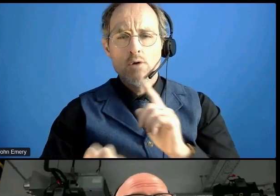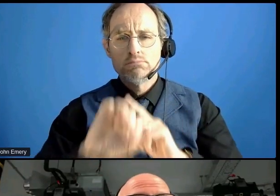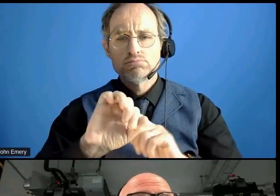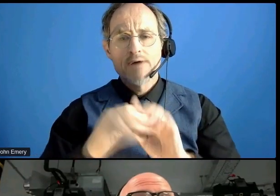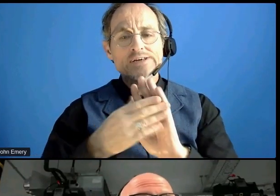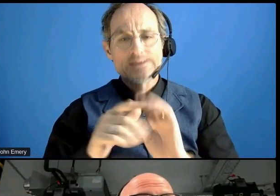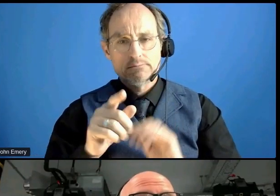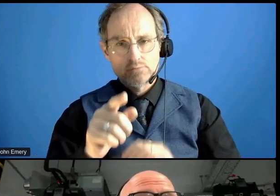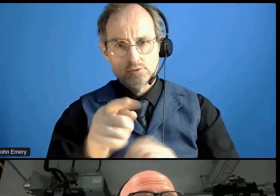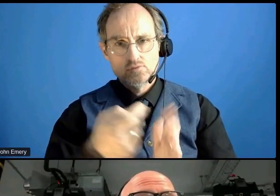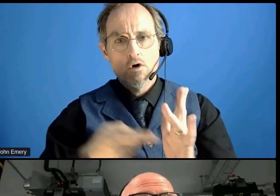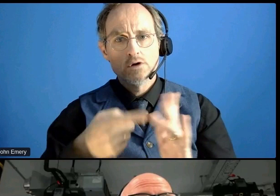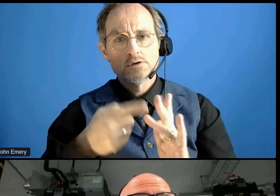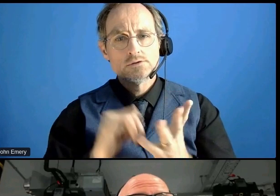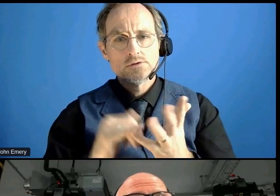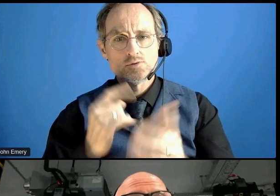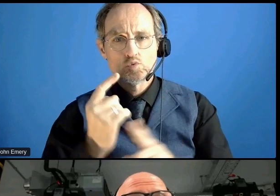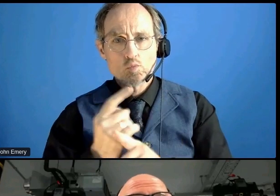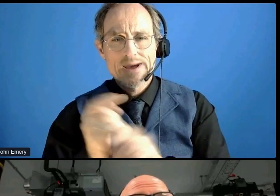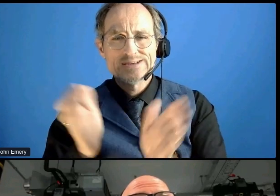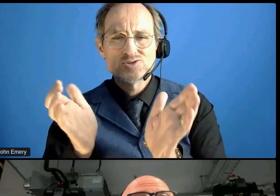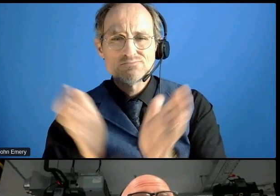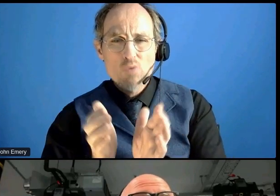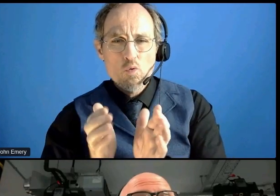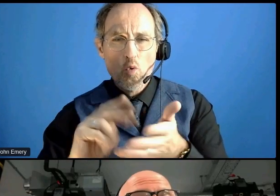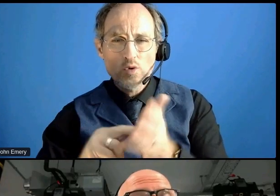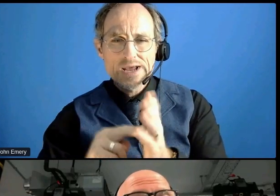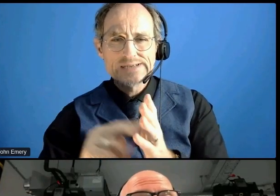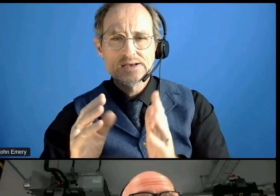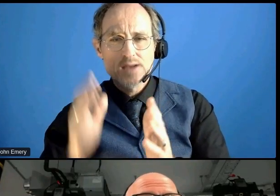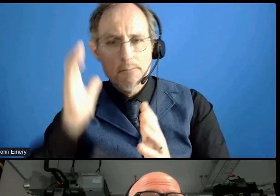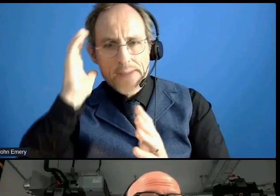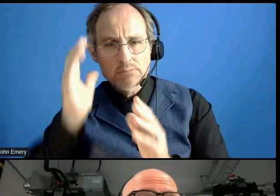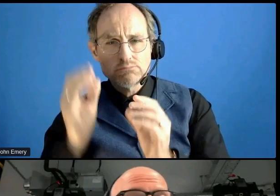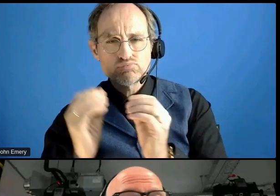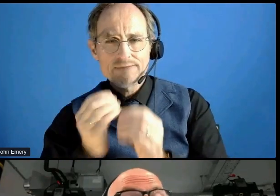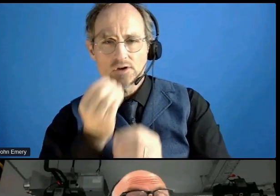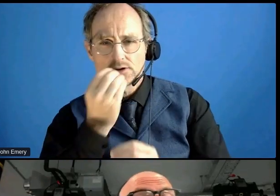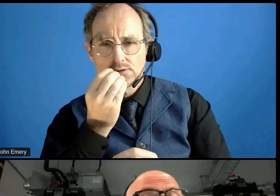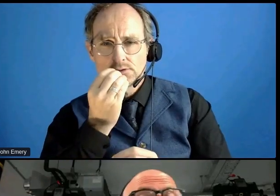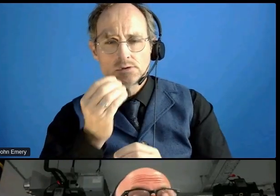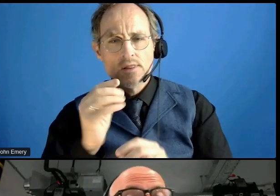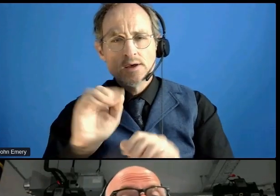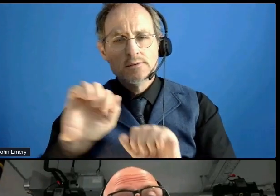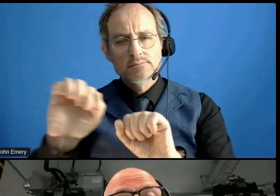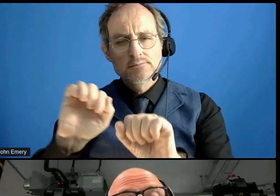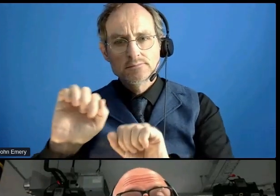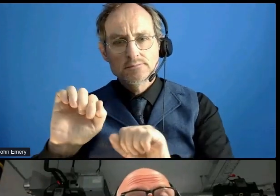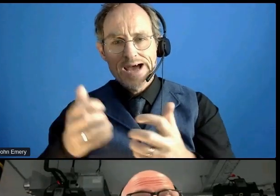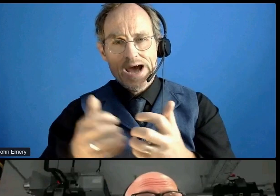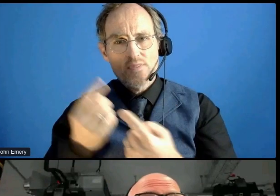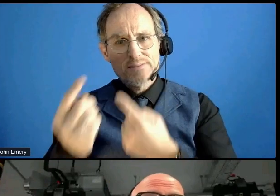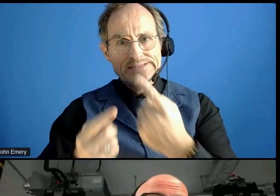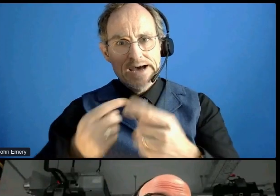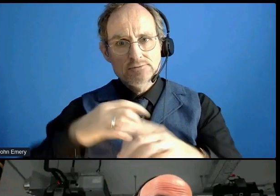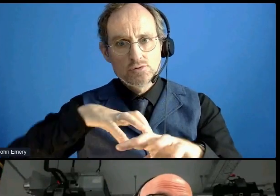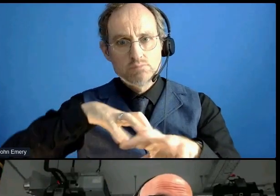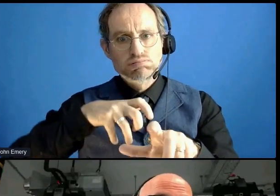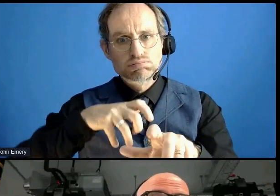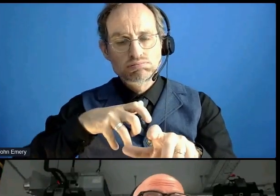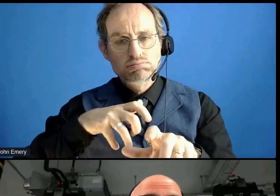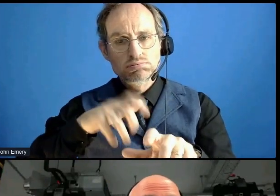okay, they're getting on fine in us, but then they click out through to a partner site and they know instantly that there's a difference